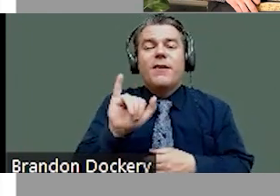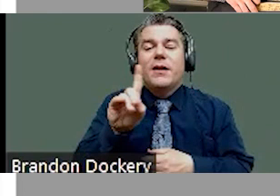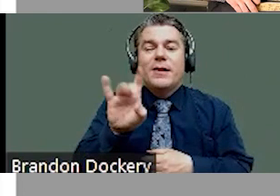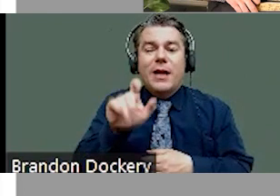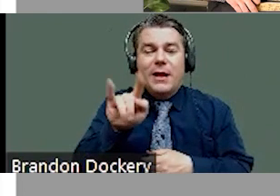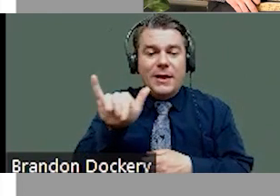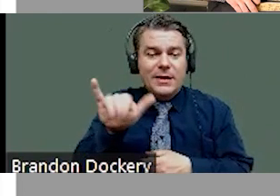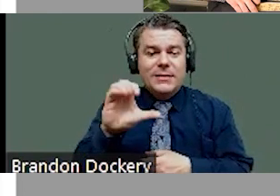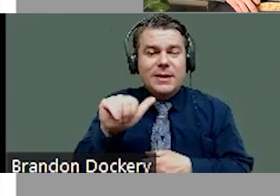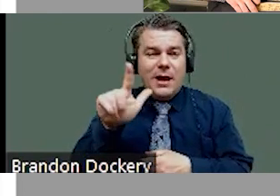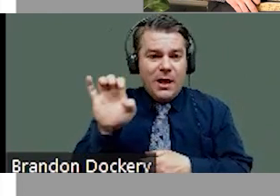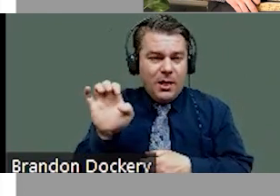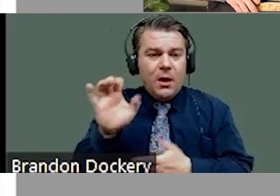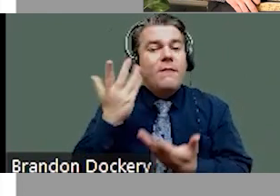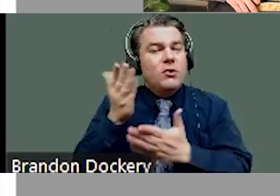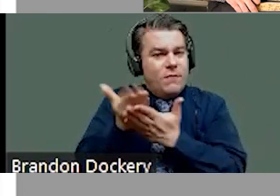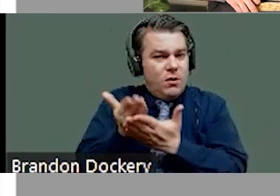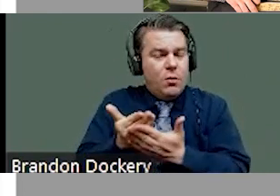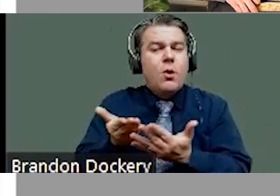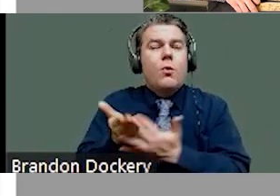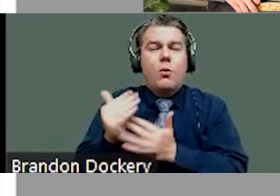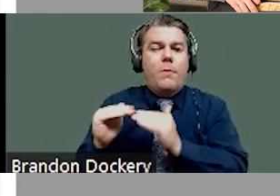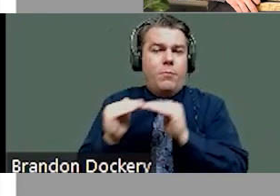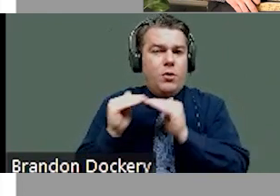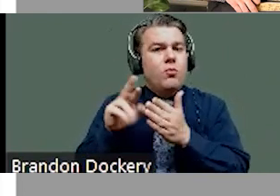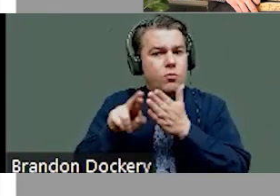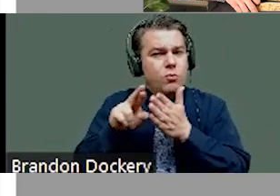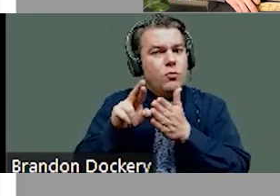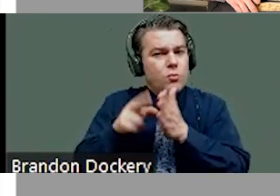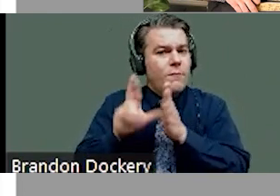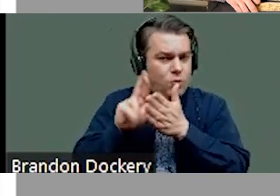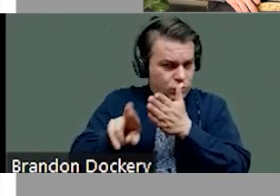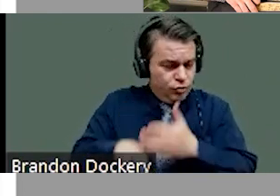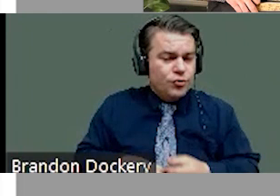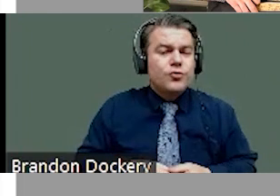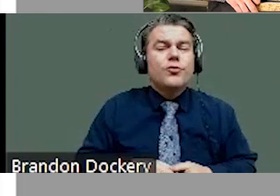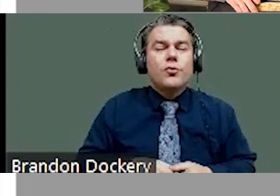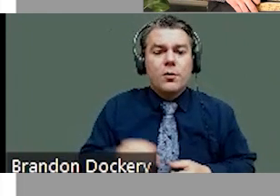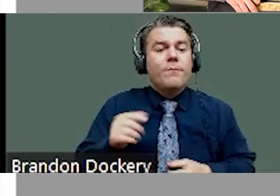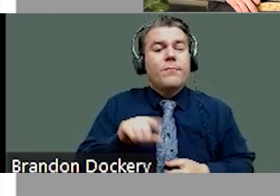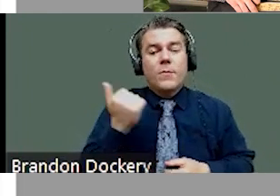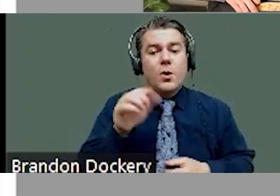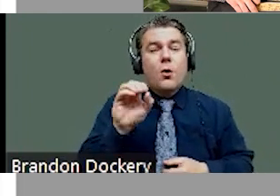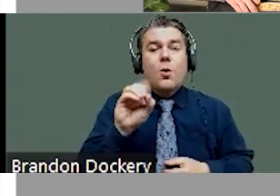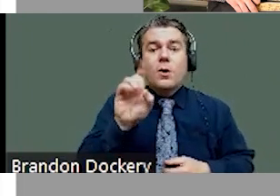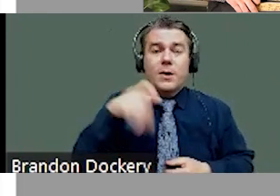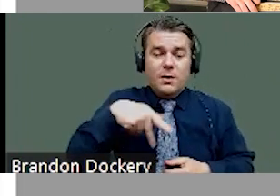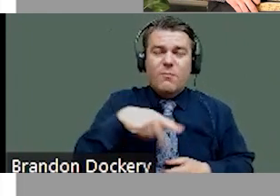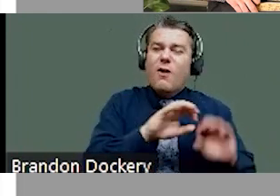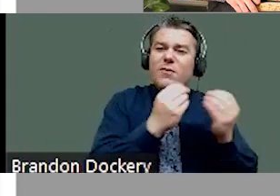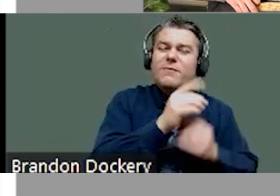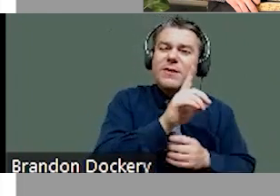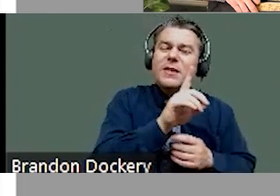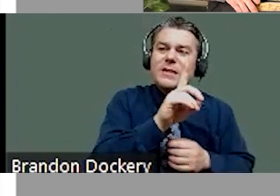fidelity scales, right, that have been validated through peer-reviewed research. We have the ODEP, Office of